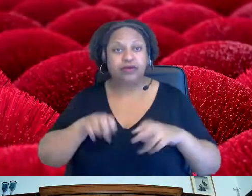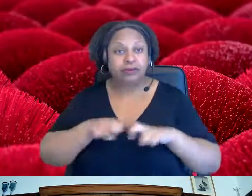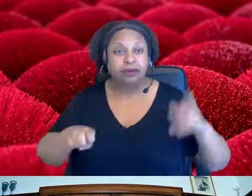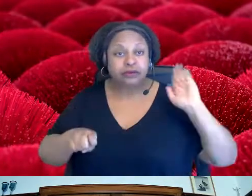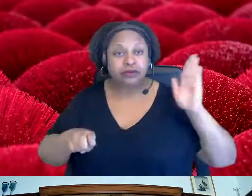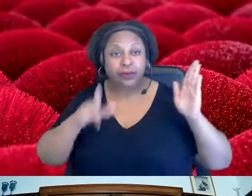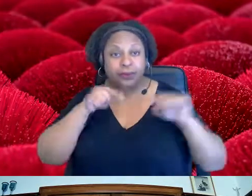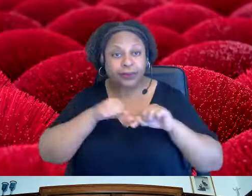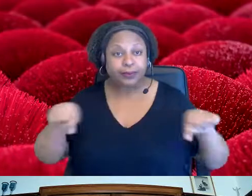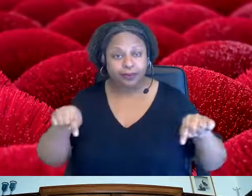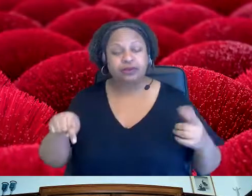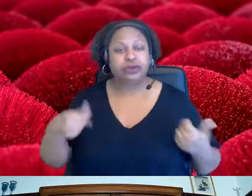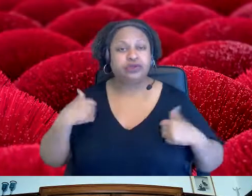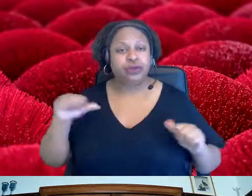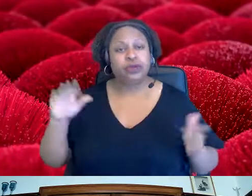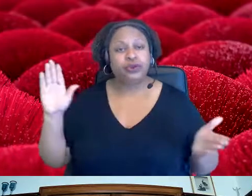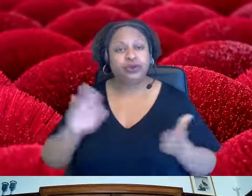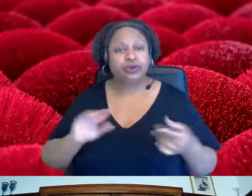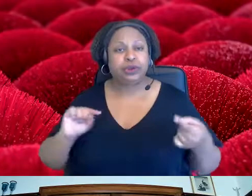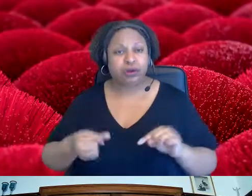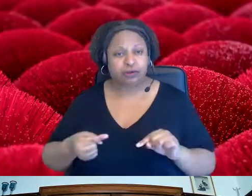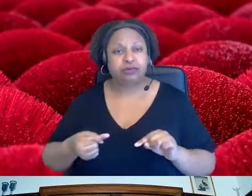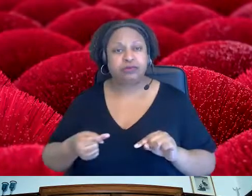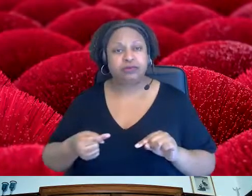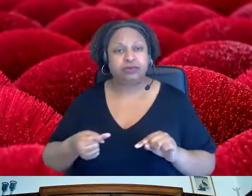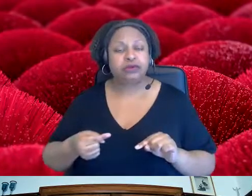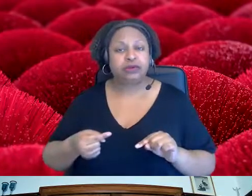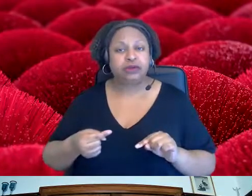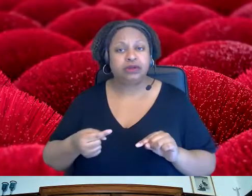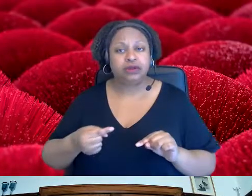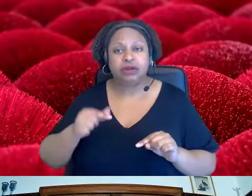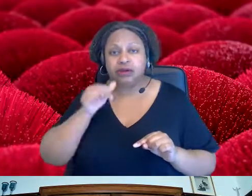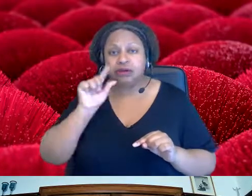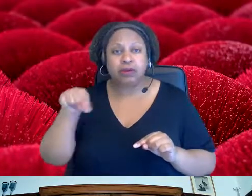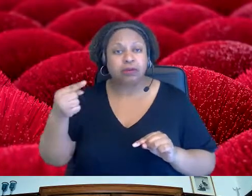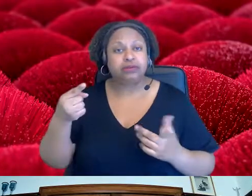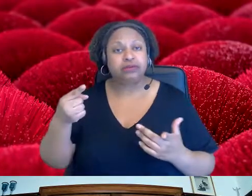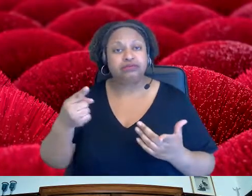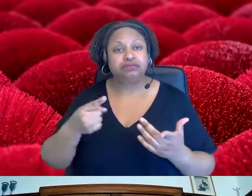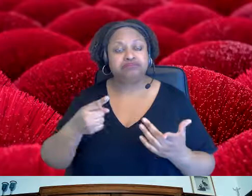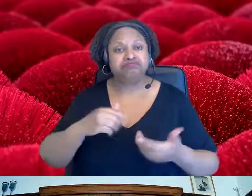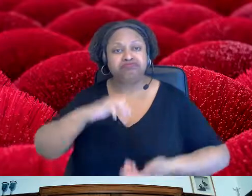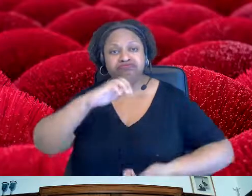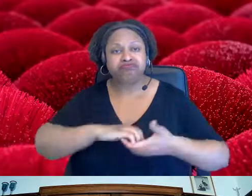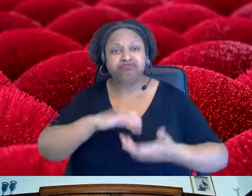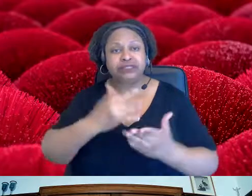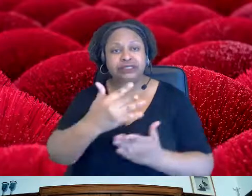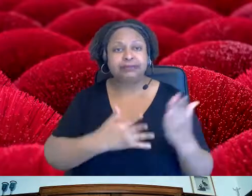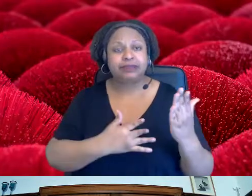trying to reduce the harm, not just immediately by a solidarity statement or by suddenly hiring